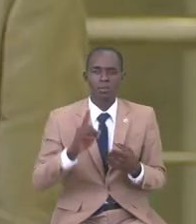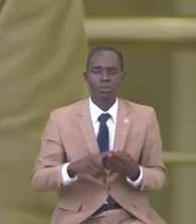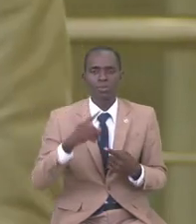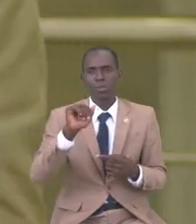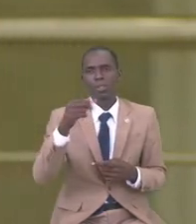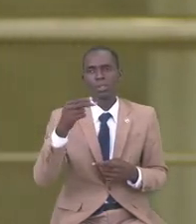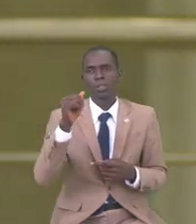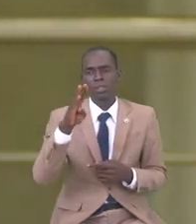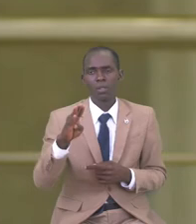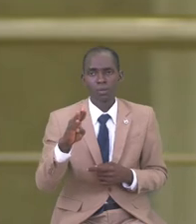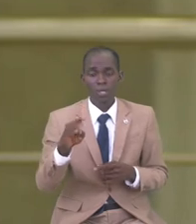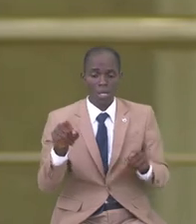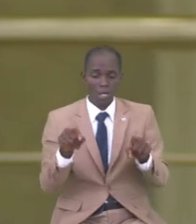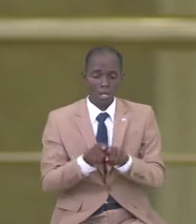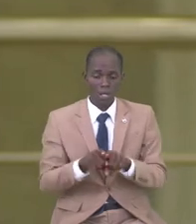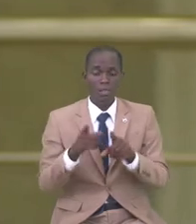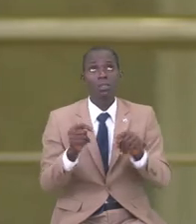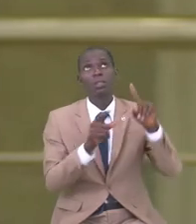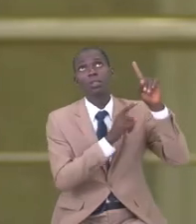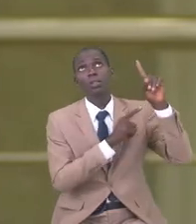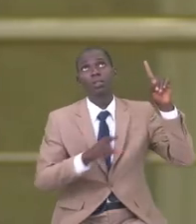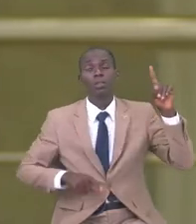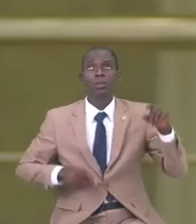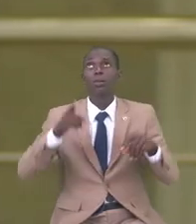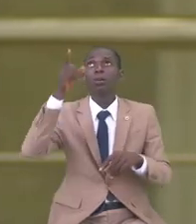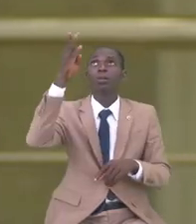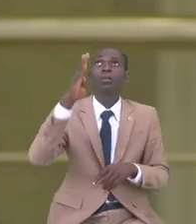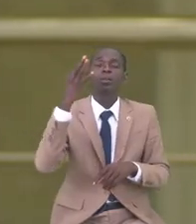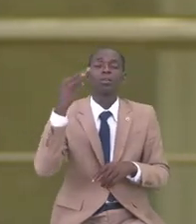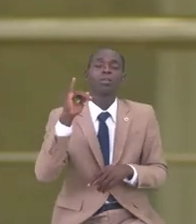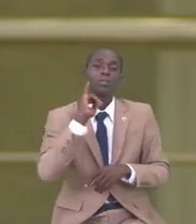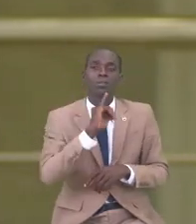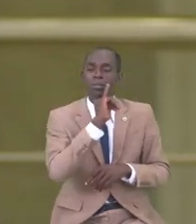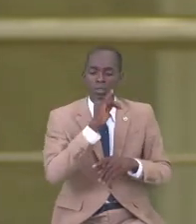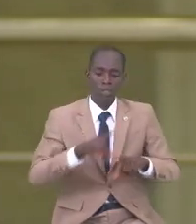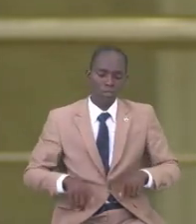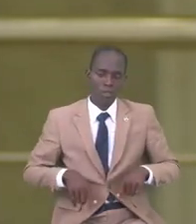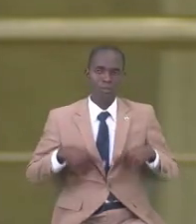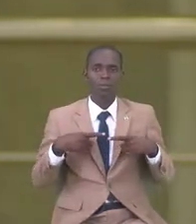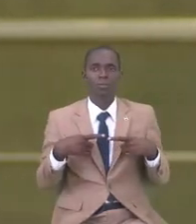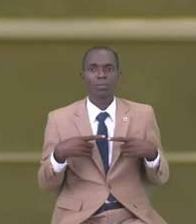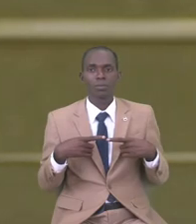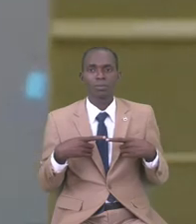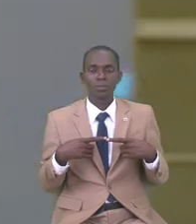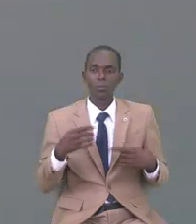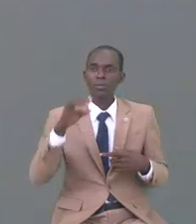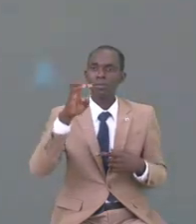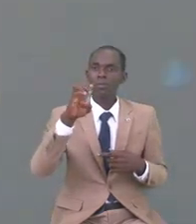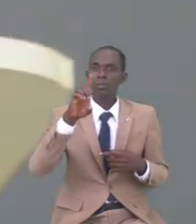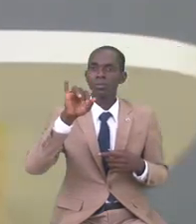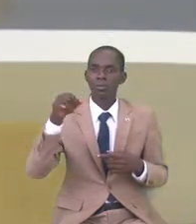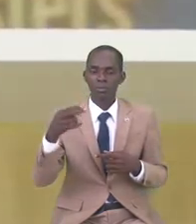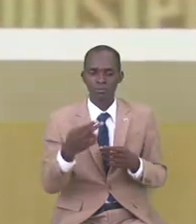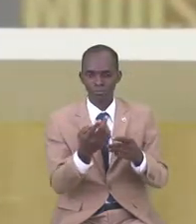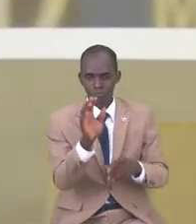as the Lord God of Israel liveth. Elijah, come